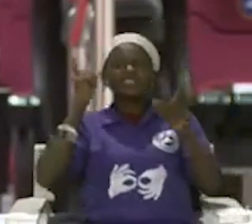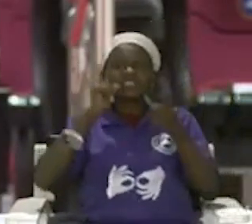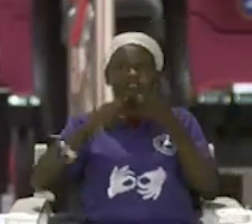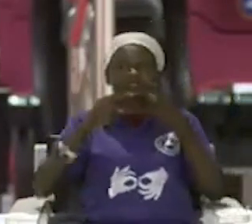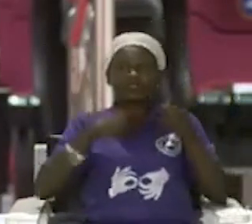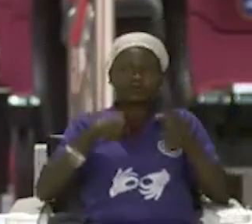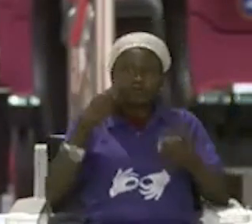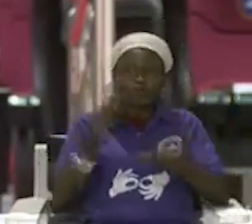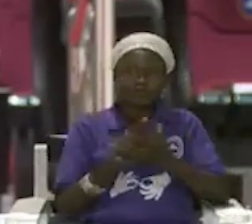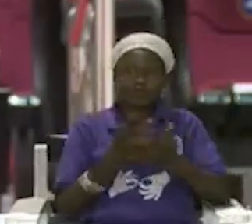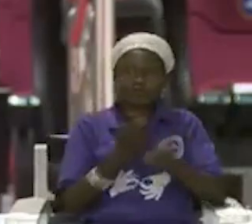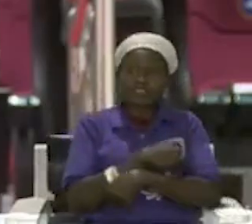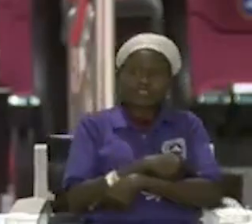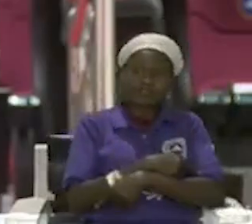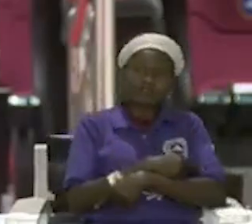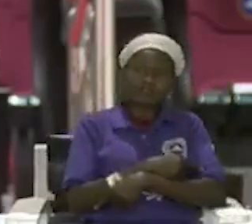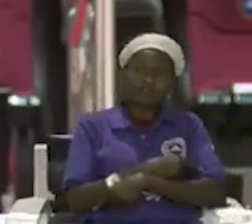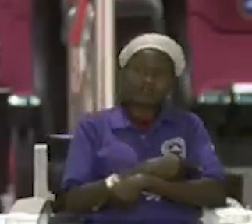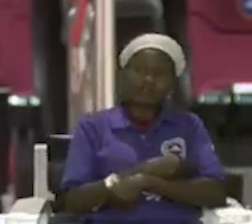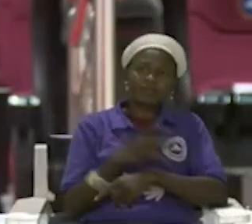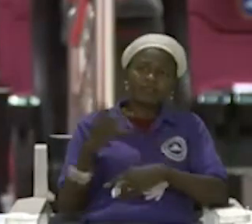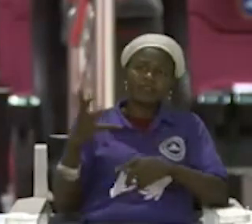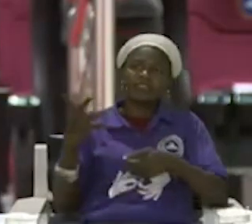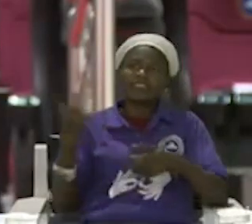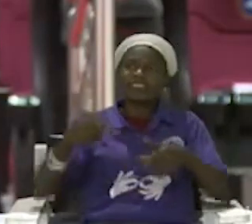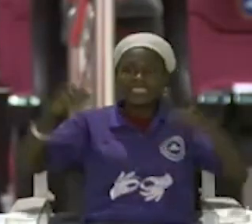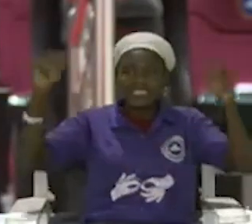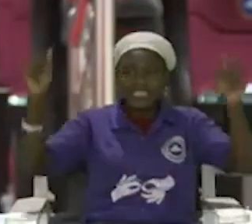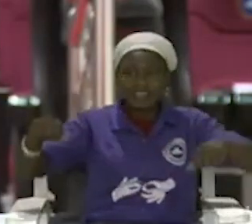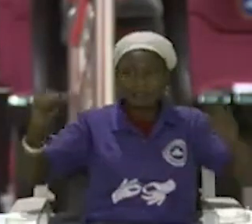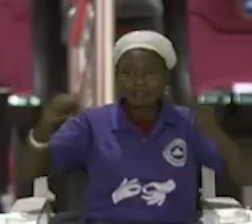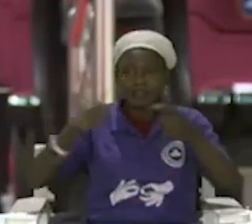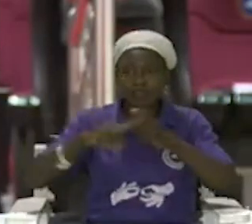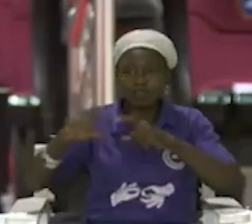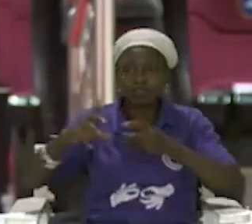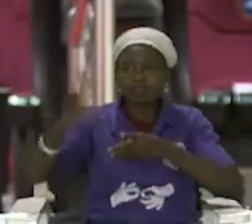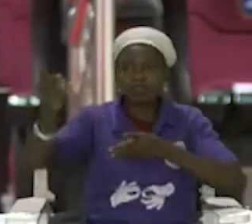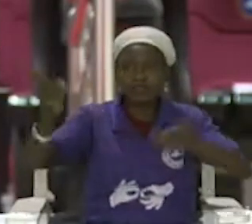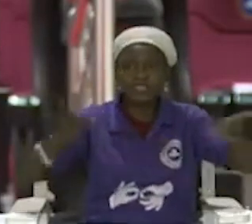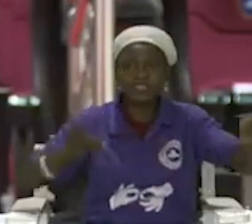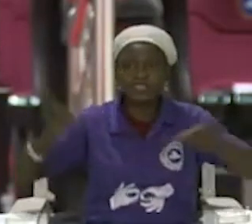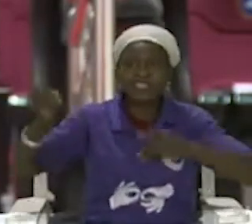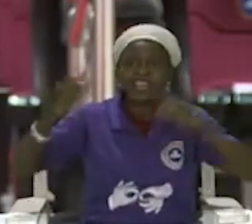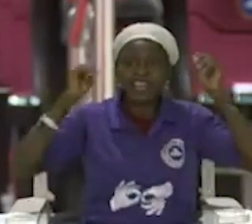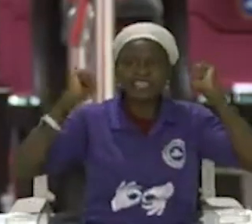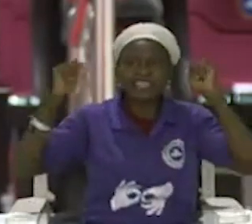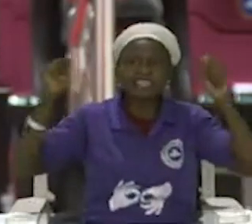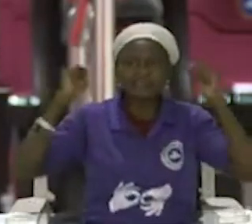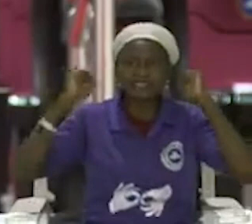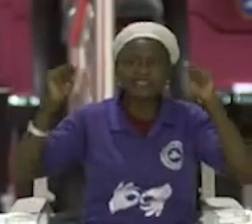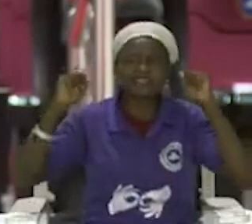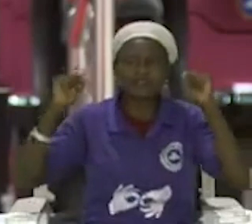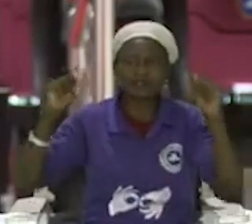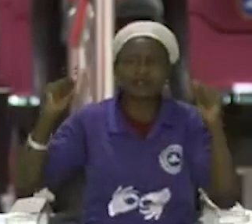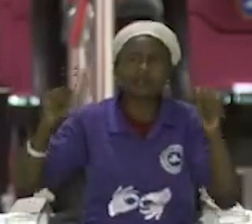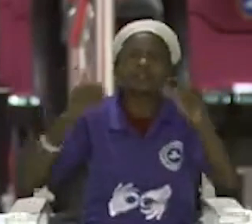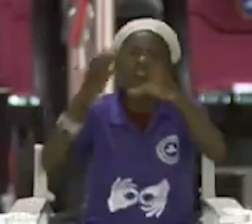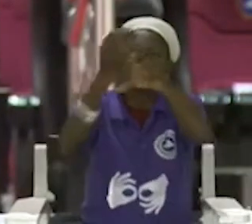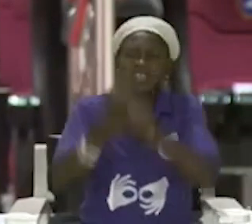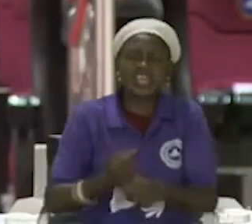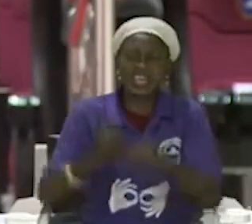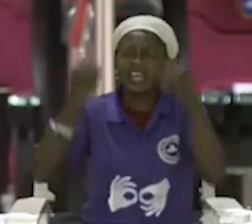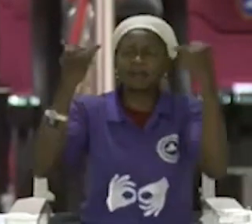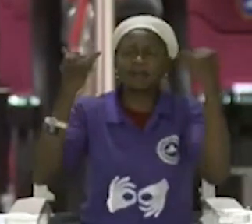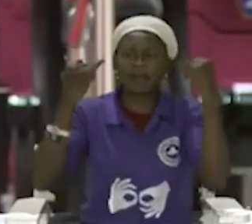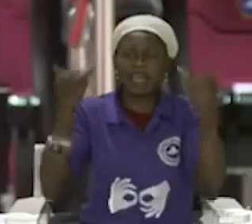today, the ability to dominate academically, receive it in